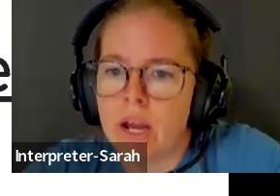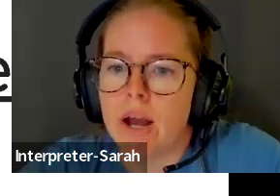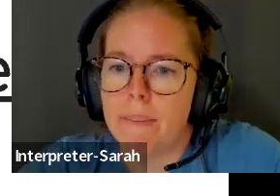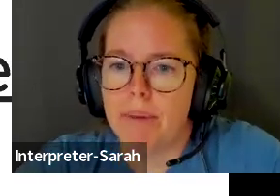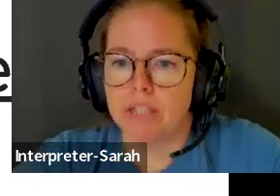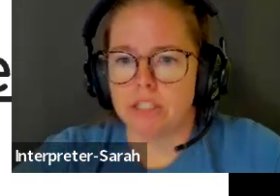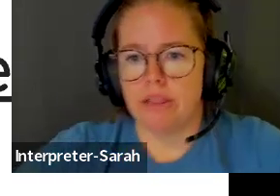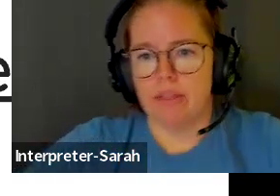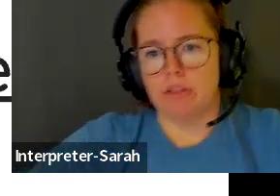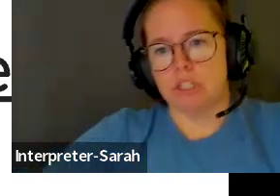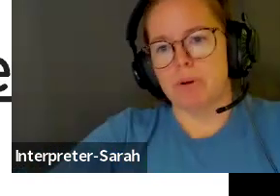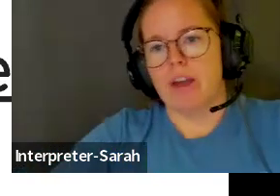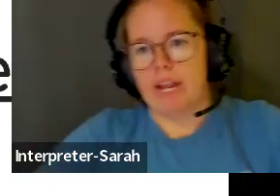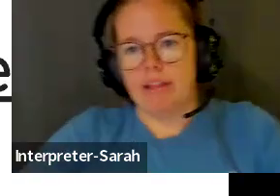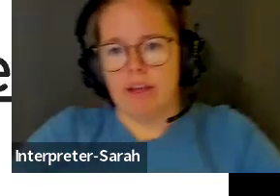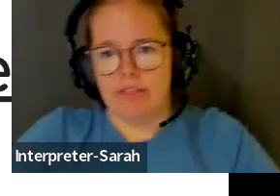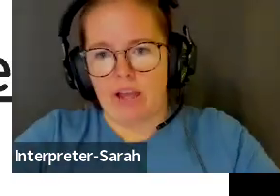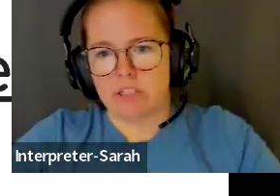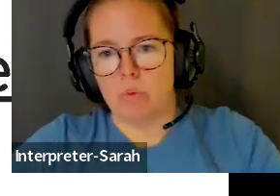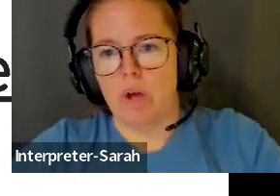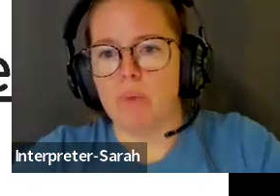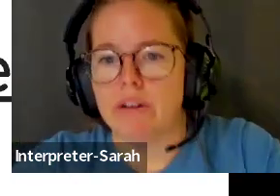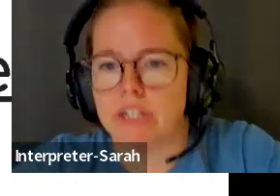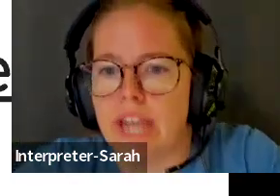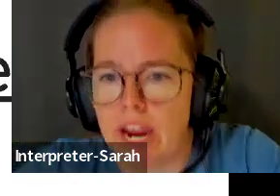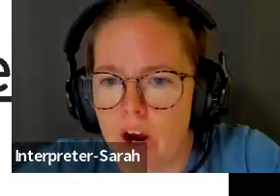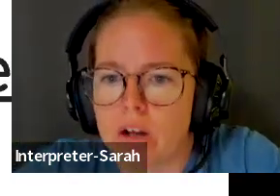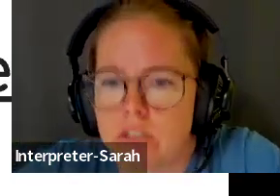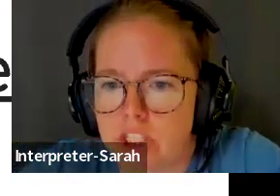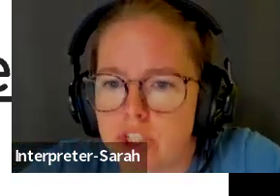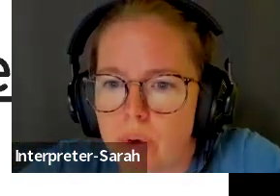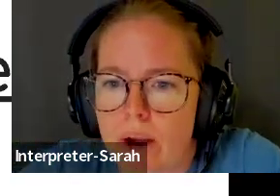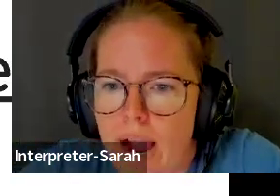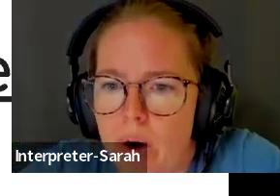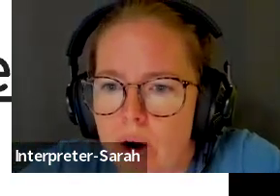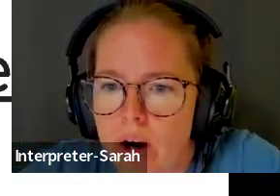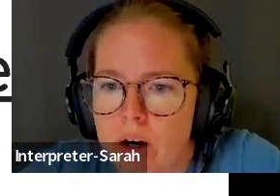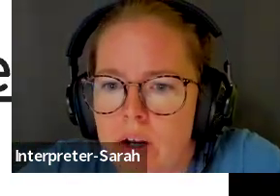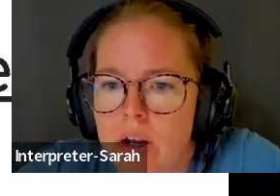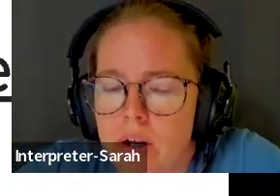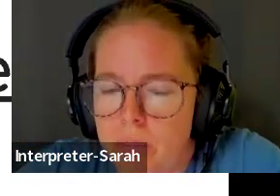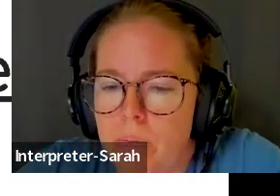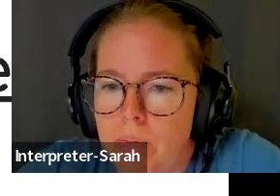interpreter. But just providing that well-rounded care